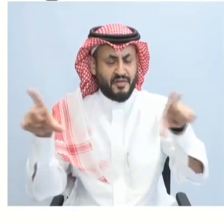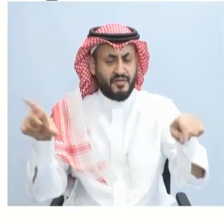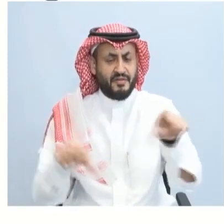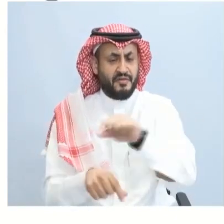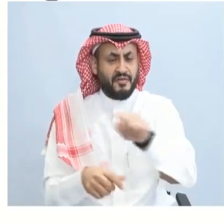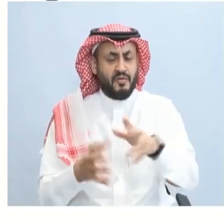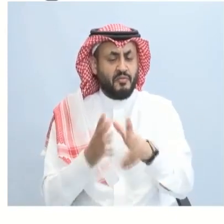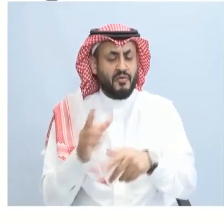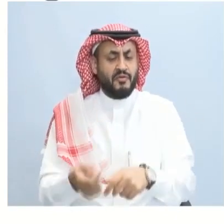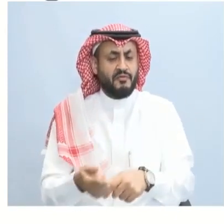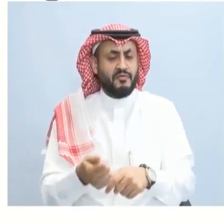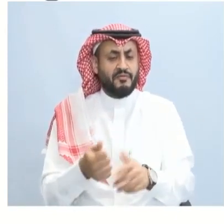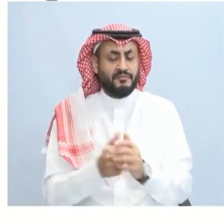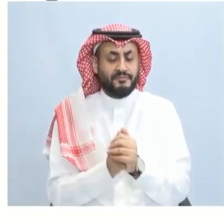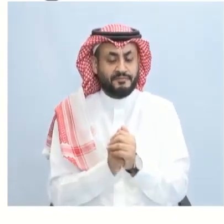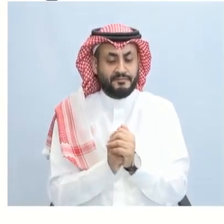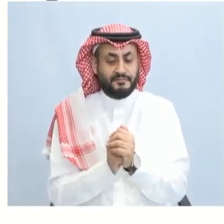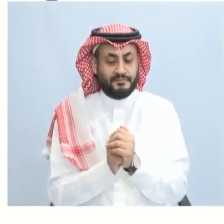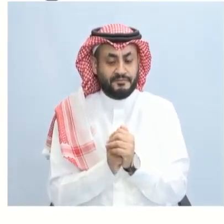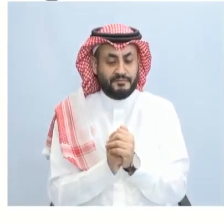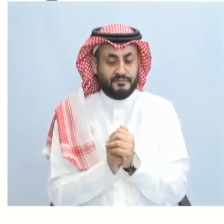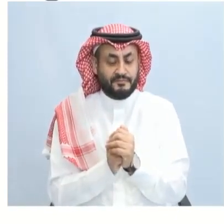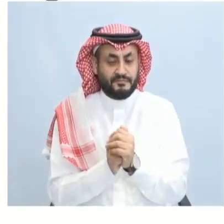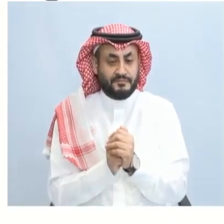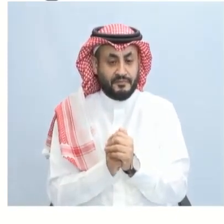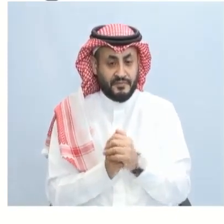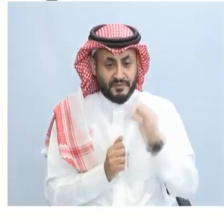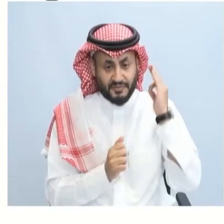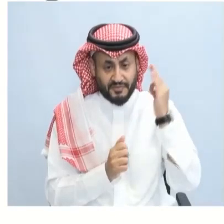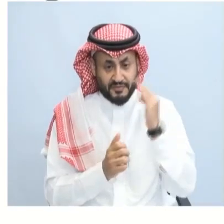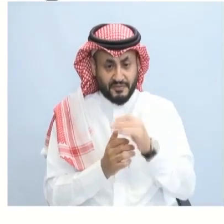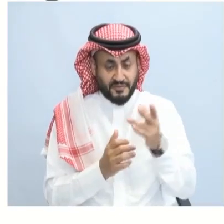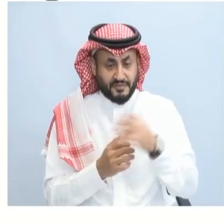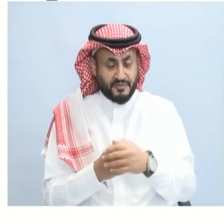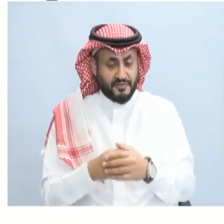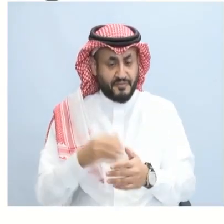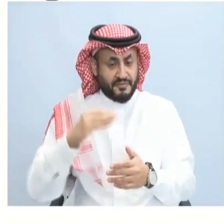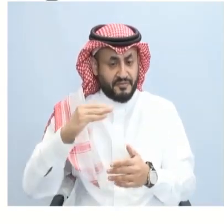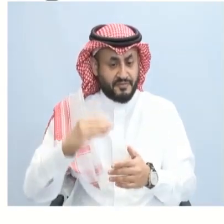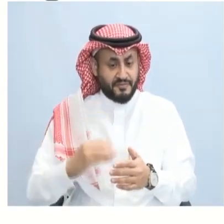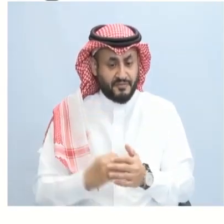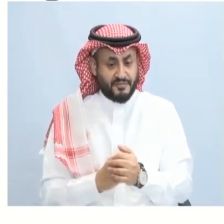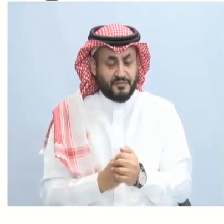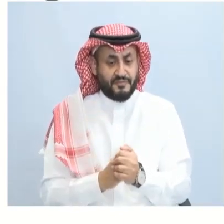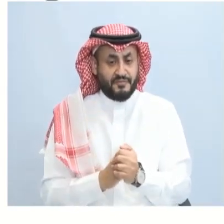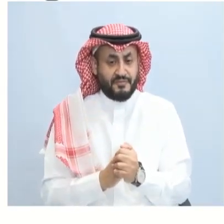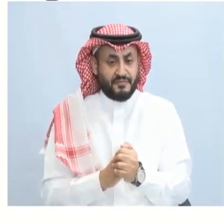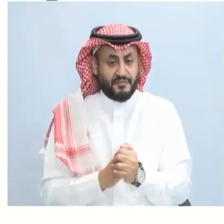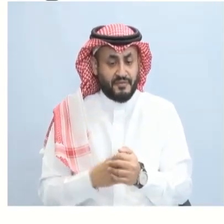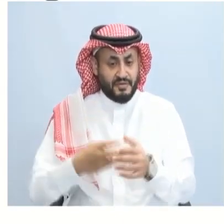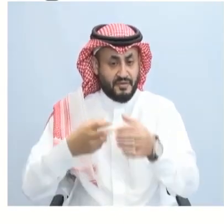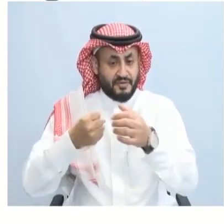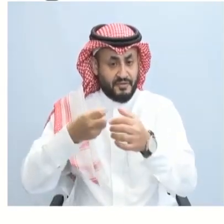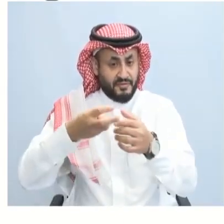we have here money. We did the listening task, which is to listen. And then we answered the questions. We enumerated the appearance